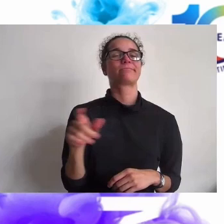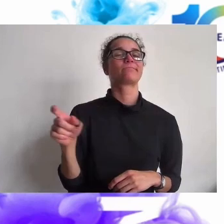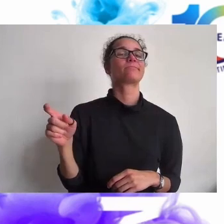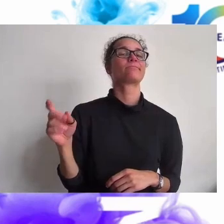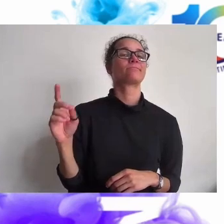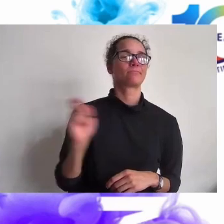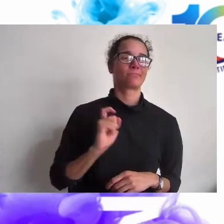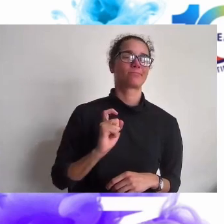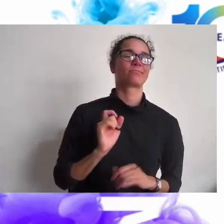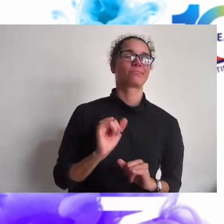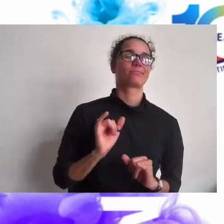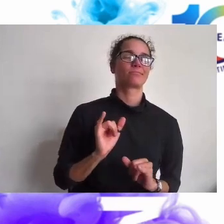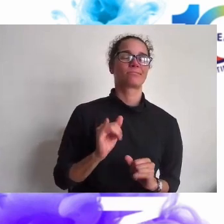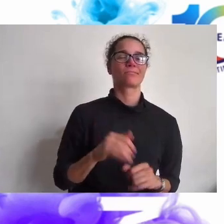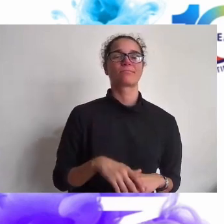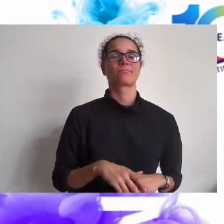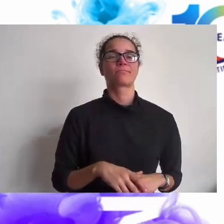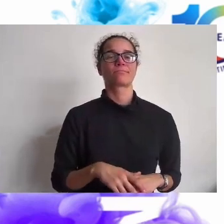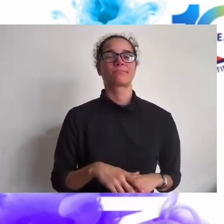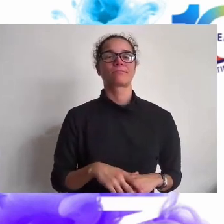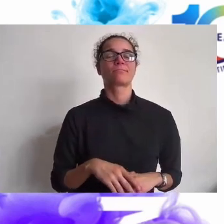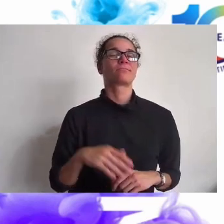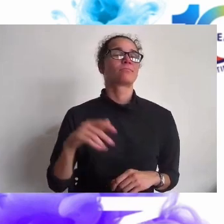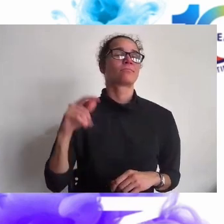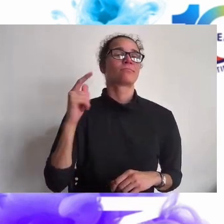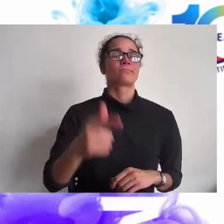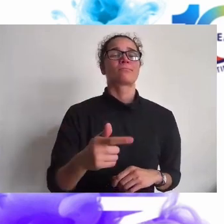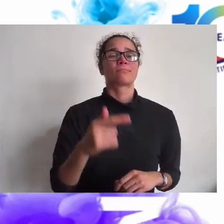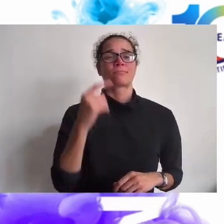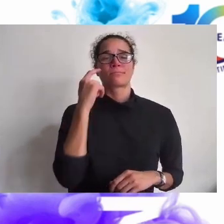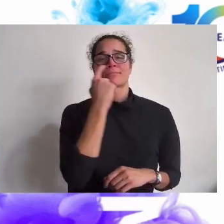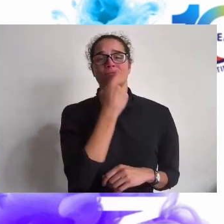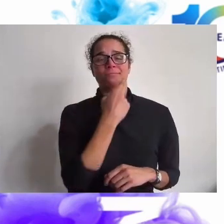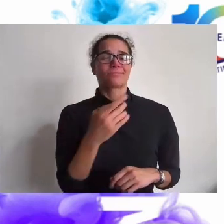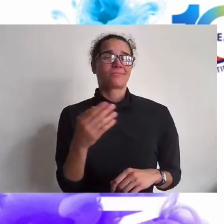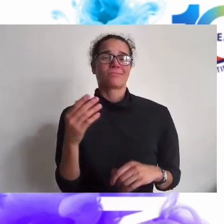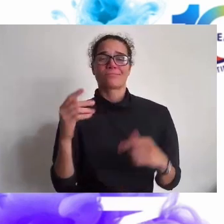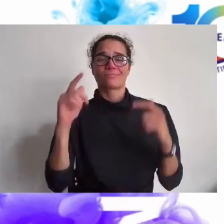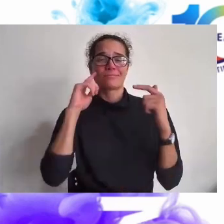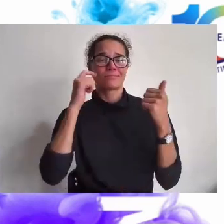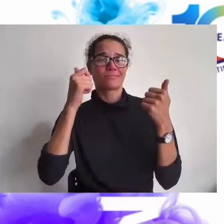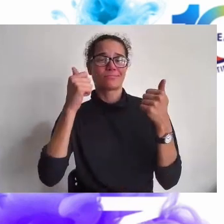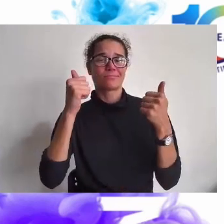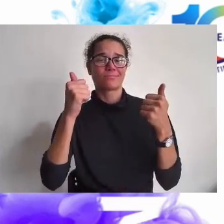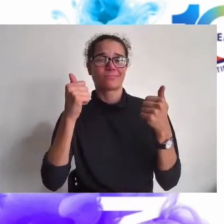my own disorder progressed to a point where I was not able to drive at night.